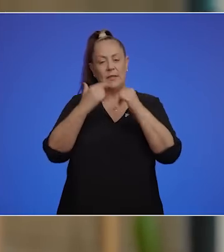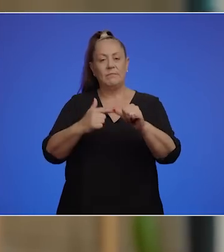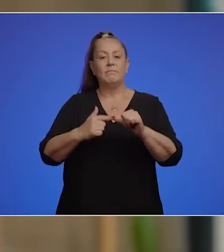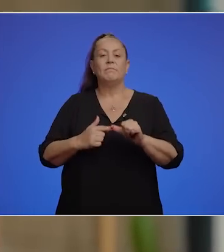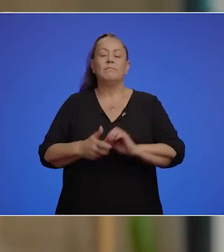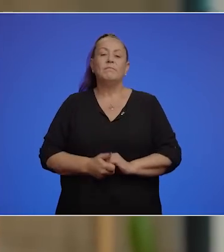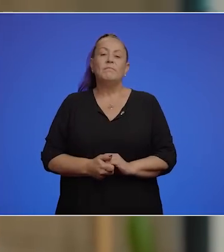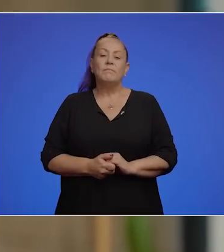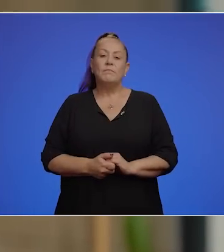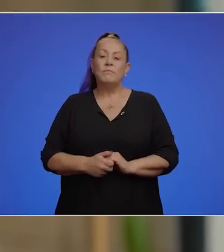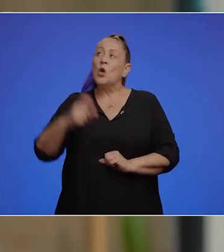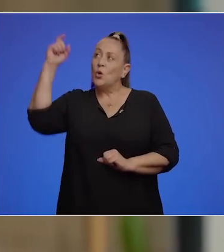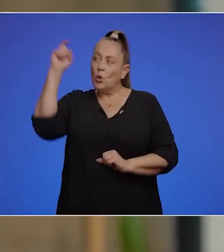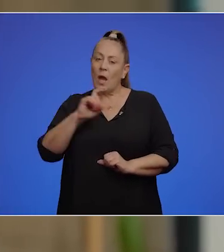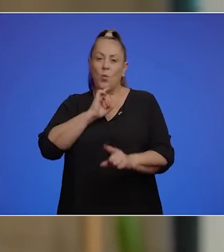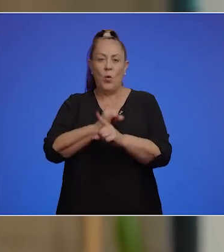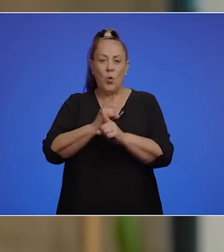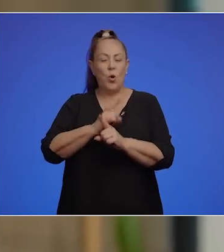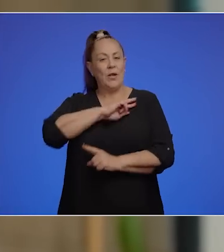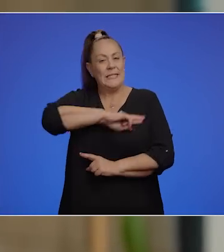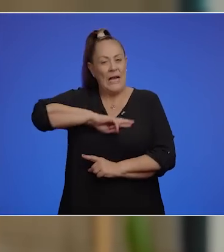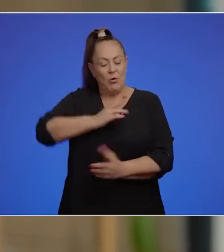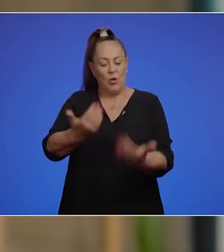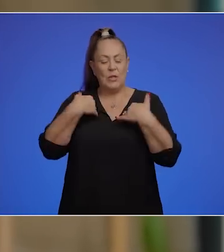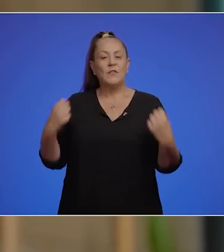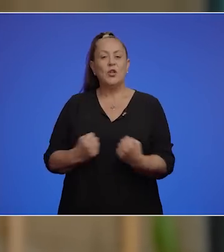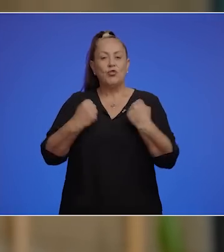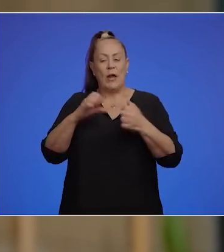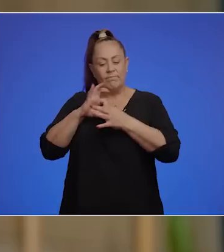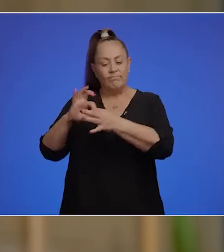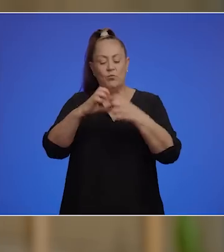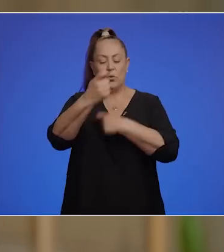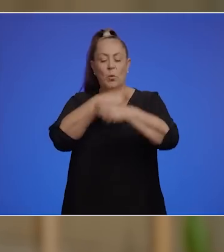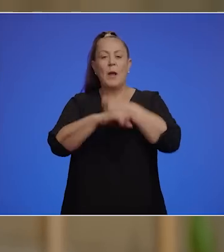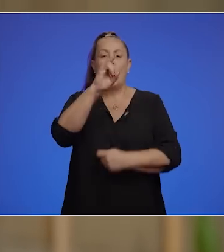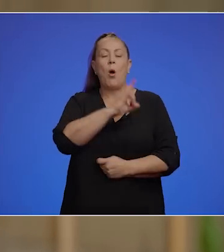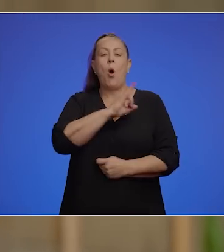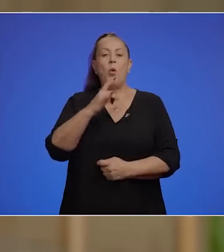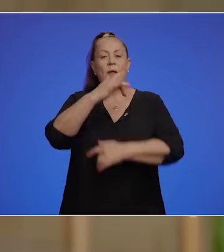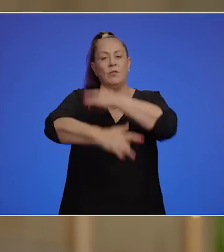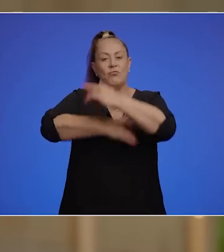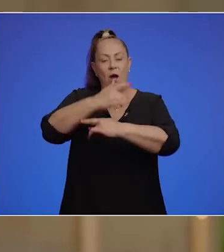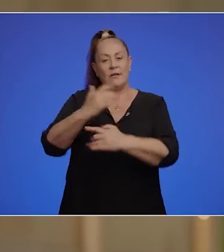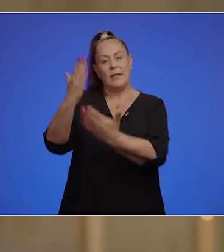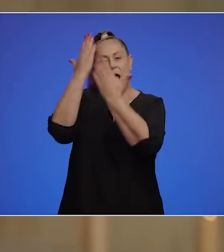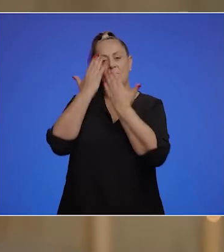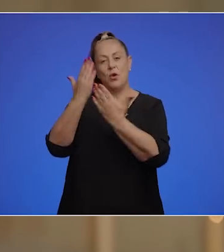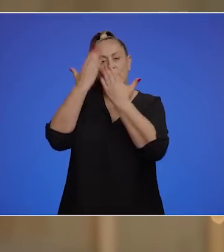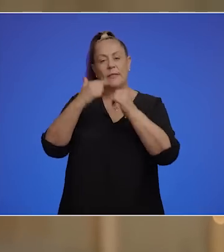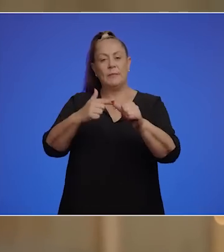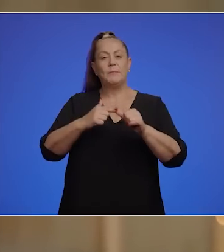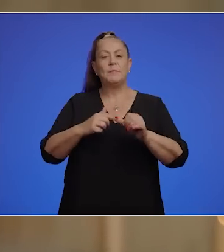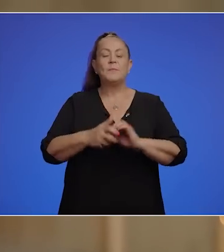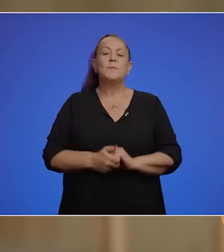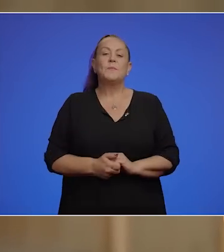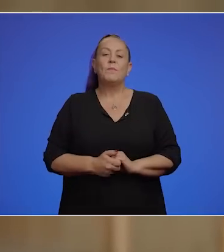mercy. You come in word and sacrament to strengthen us and make us holy. Christ, have mercy. Christ, have mercy.